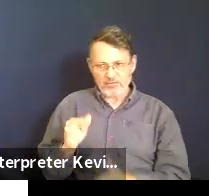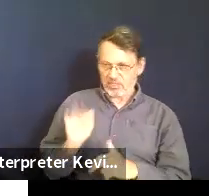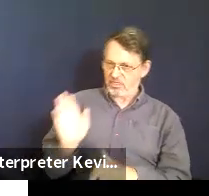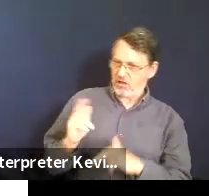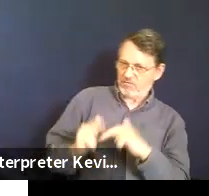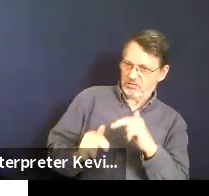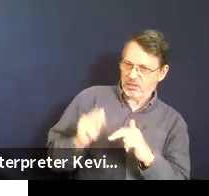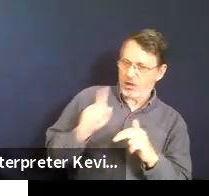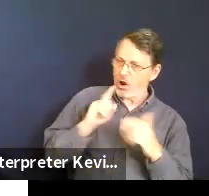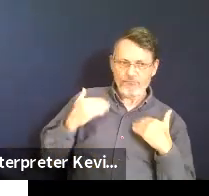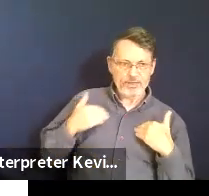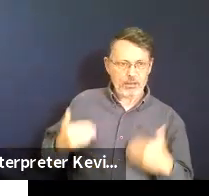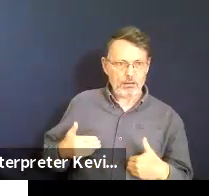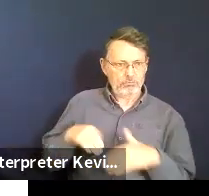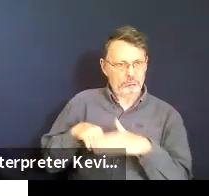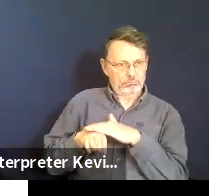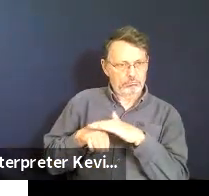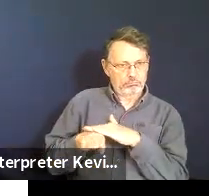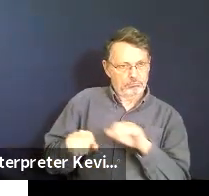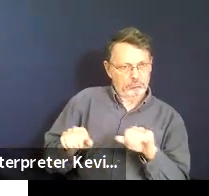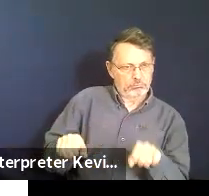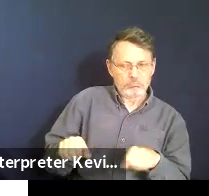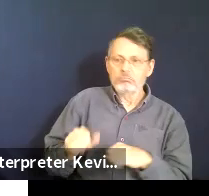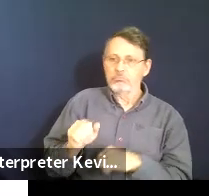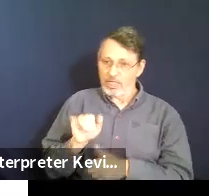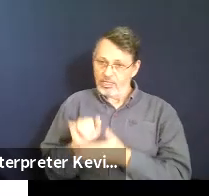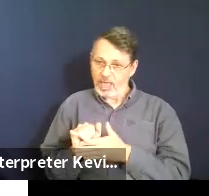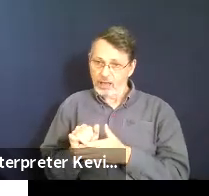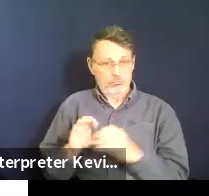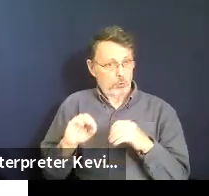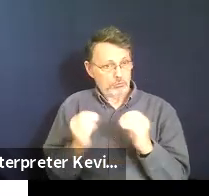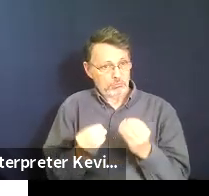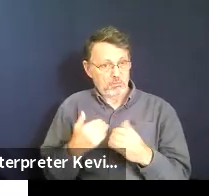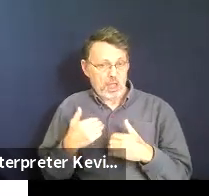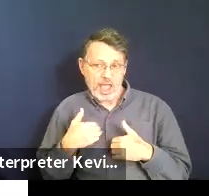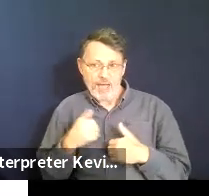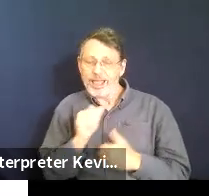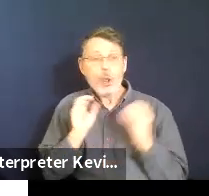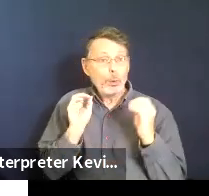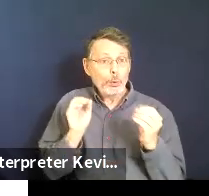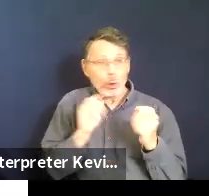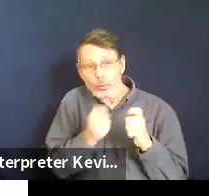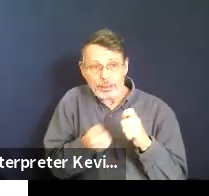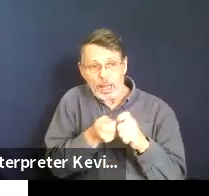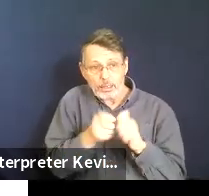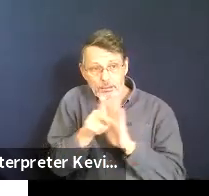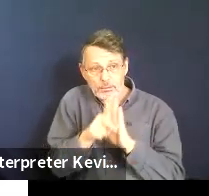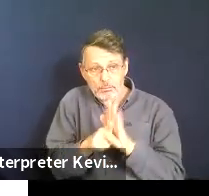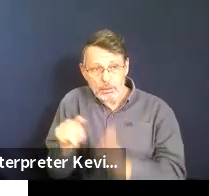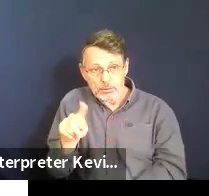physically accessible. Does the covered entity have a no retaliation